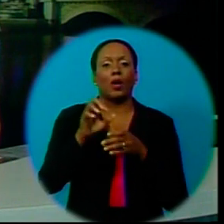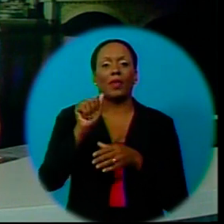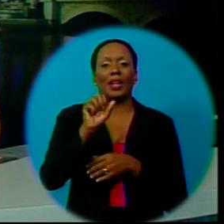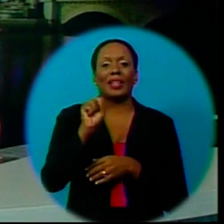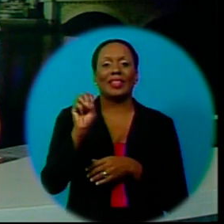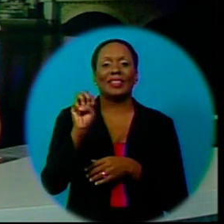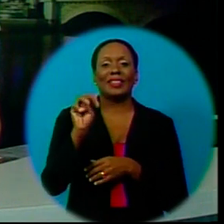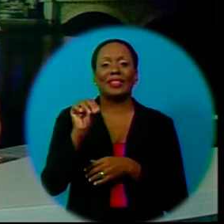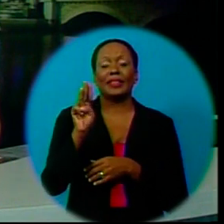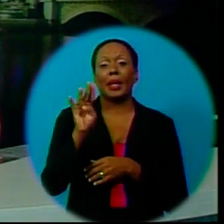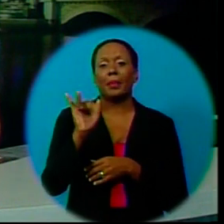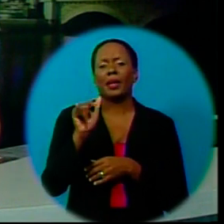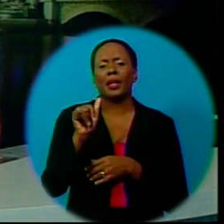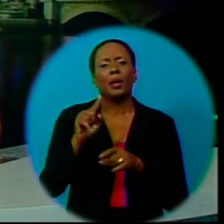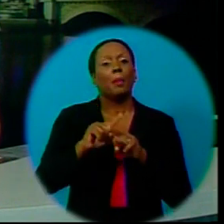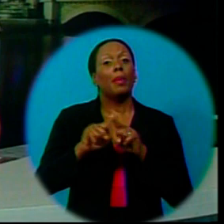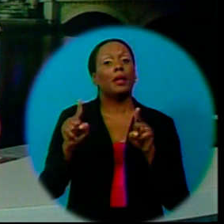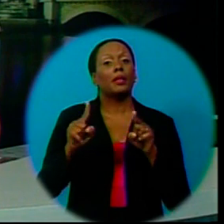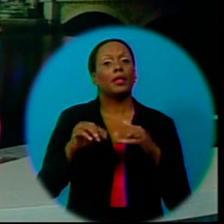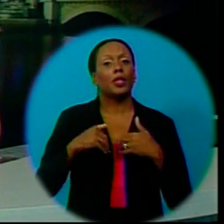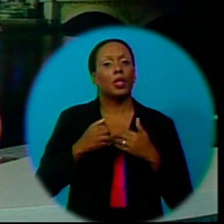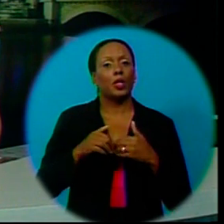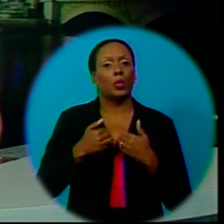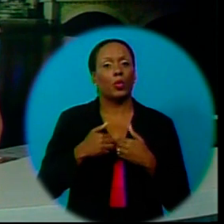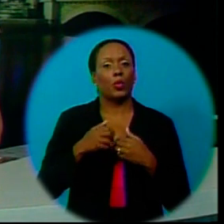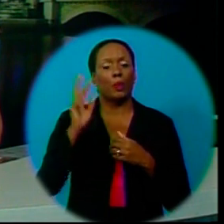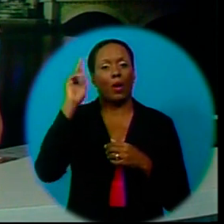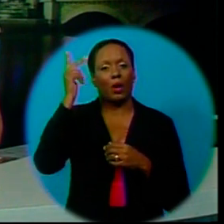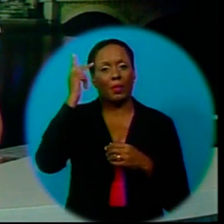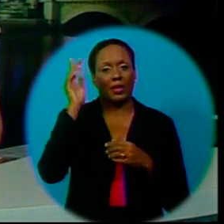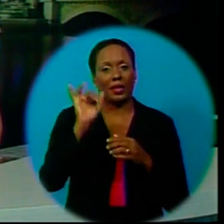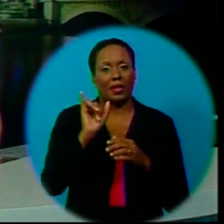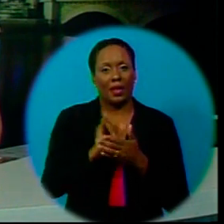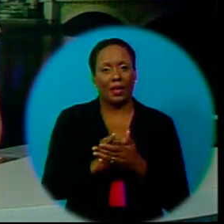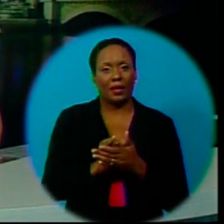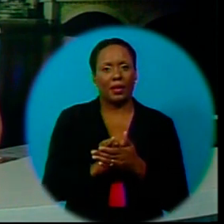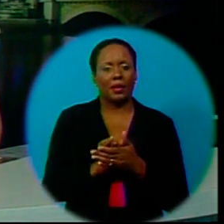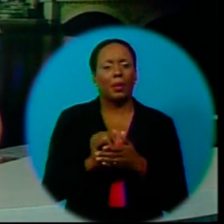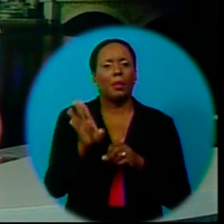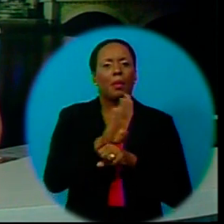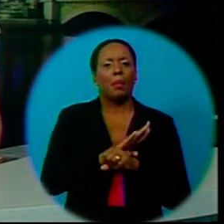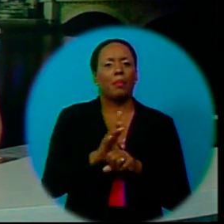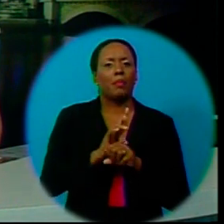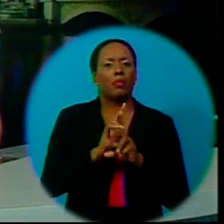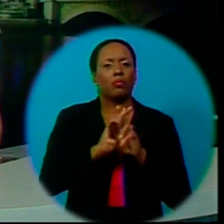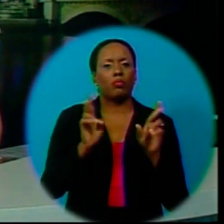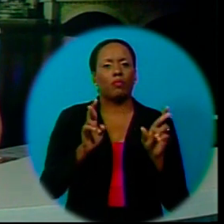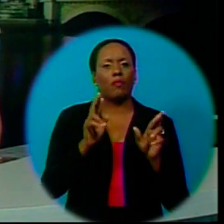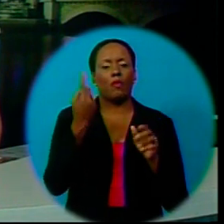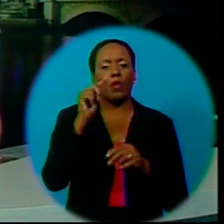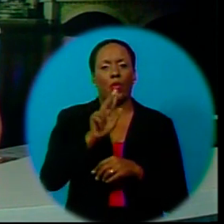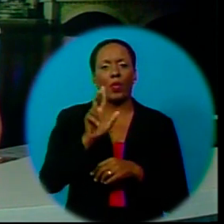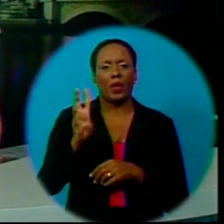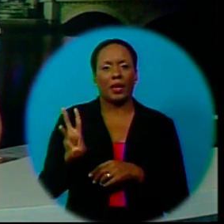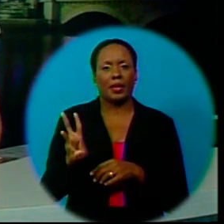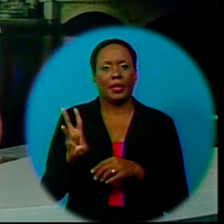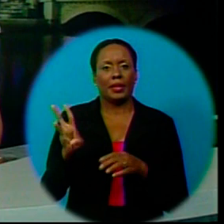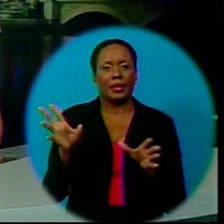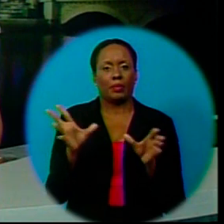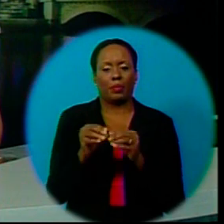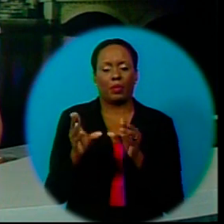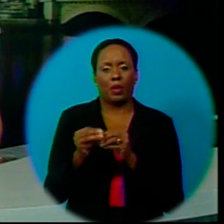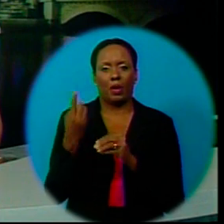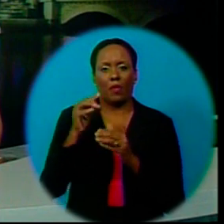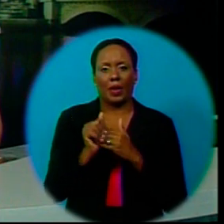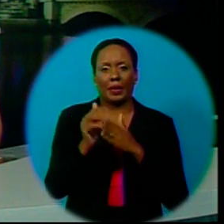Youth Parliament. The debate comes as Barbados prepares to host the 36th regular meeting of Conference of Heads of Government of the Caribbean Community